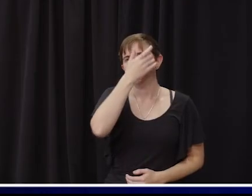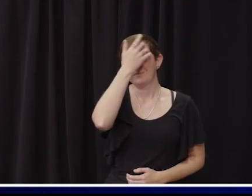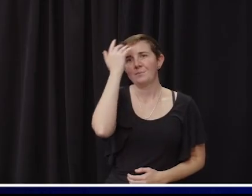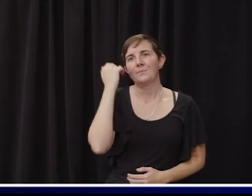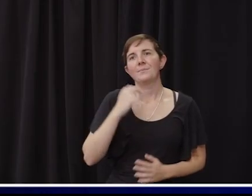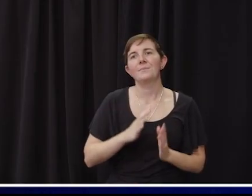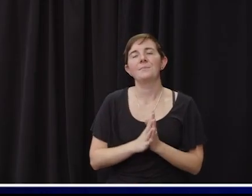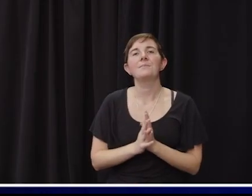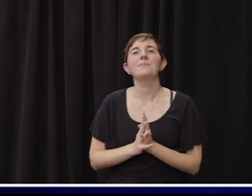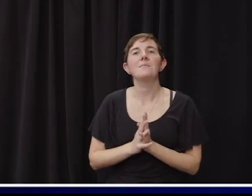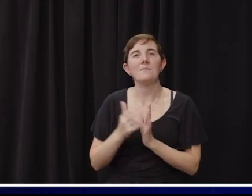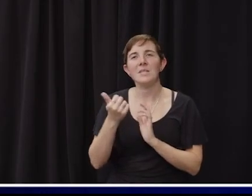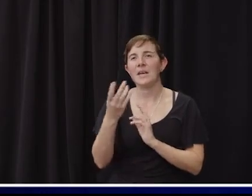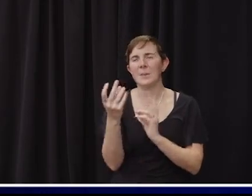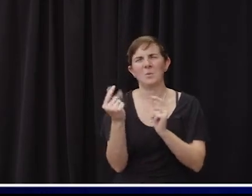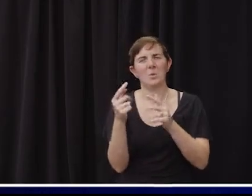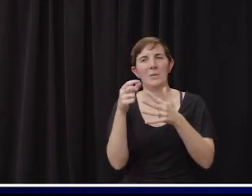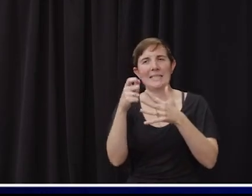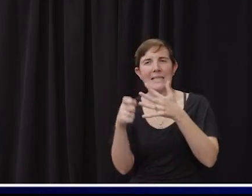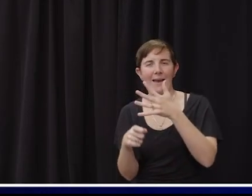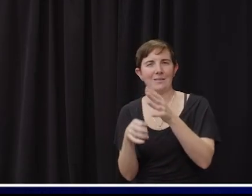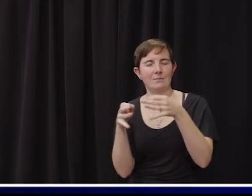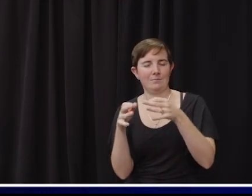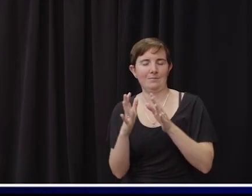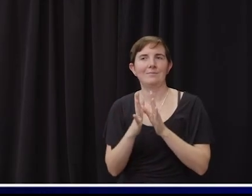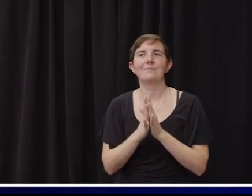And then just a couple real quick details.